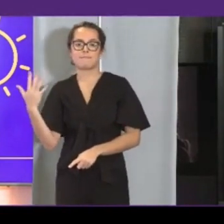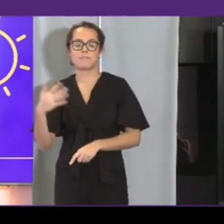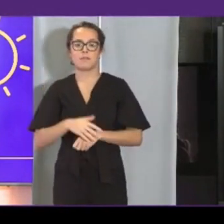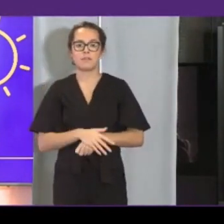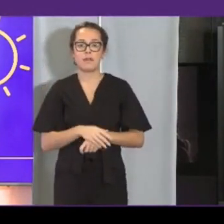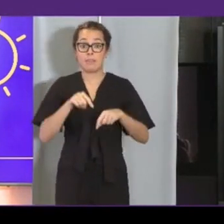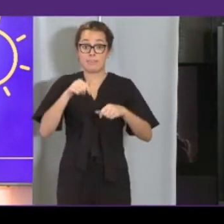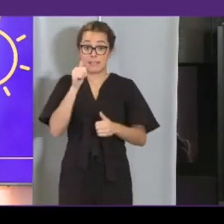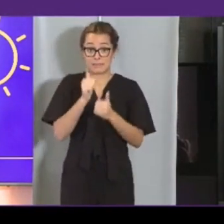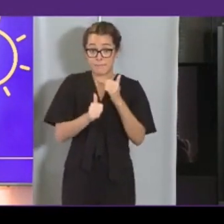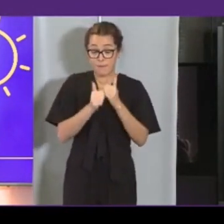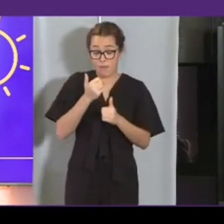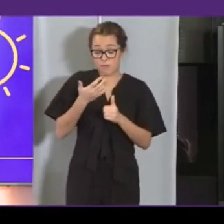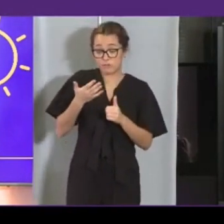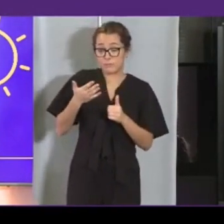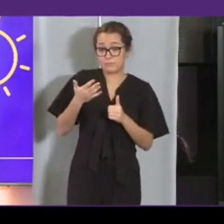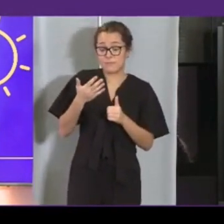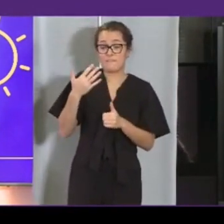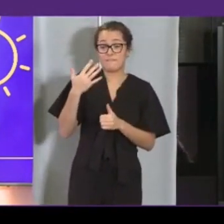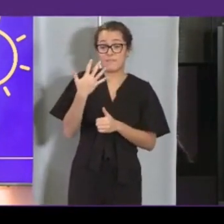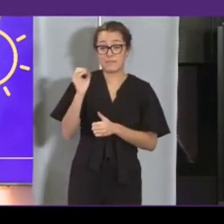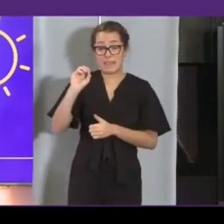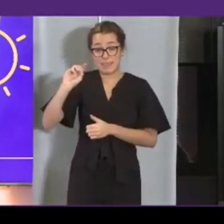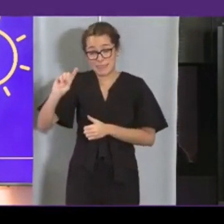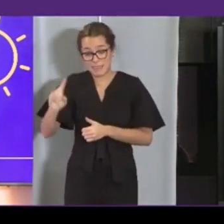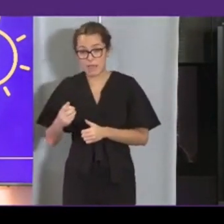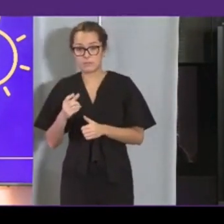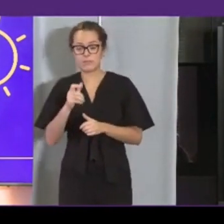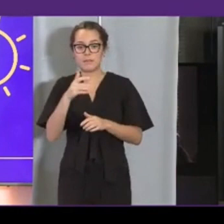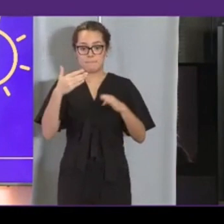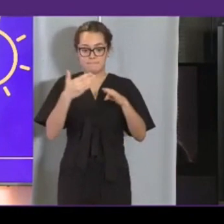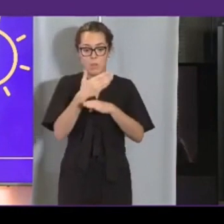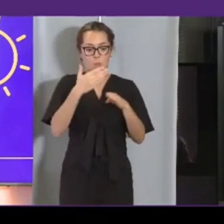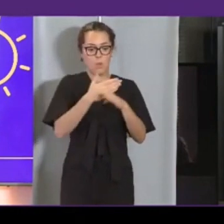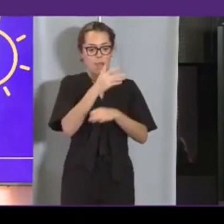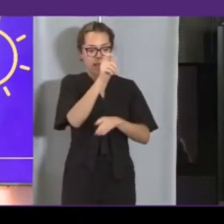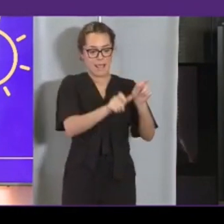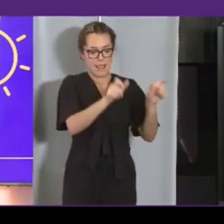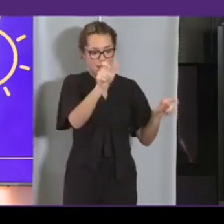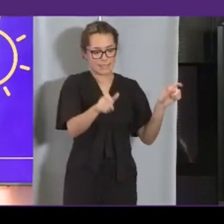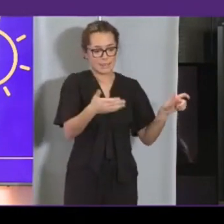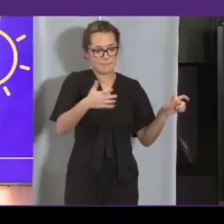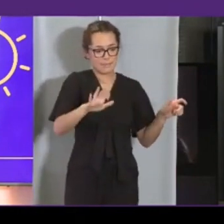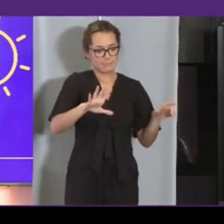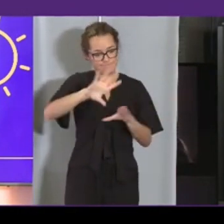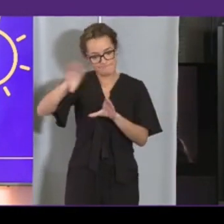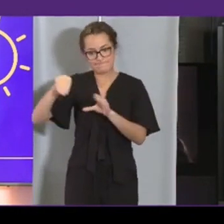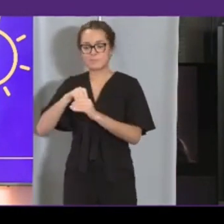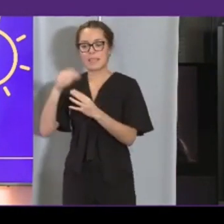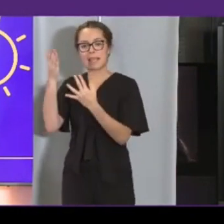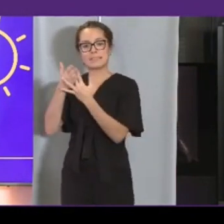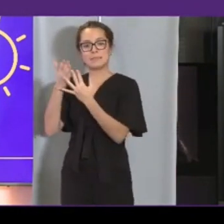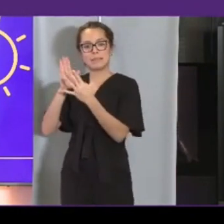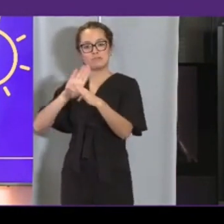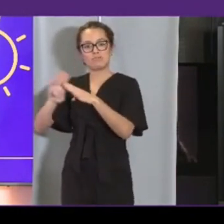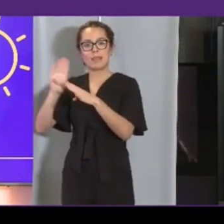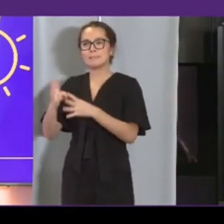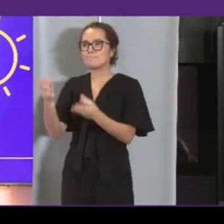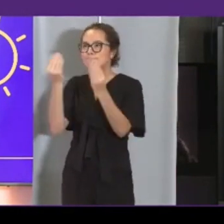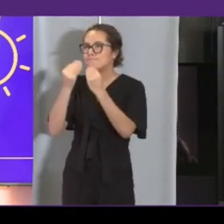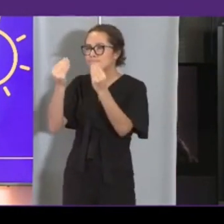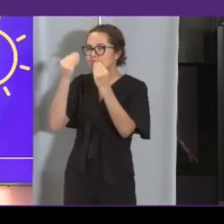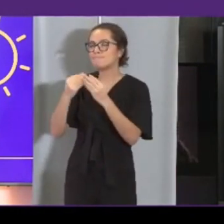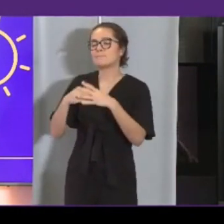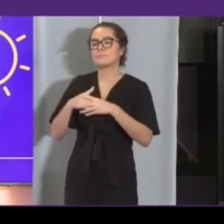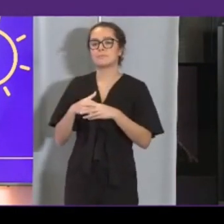we had 50,000 employees globally who have taken the accessibility training, and